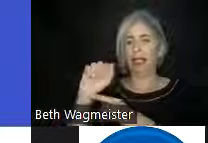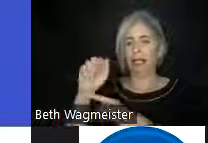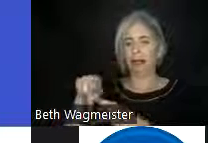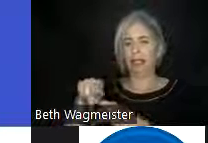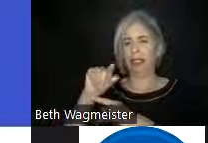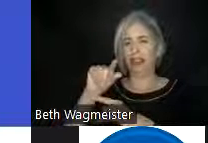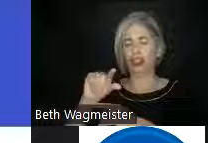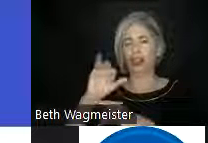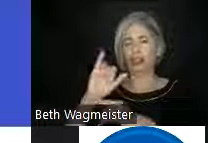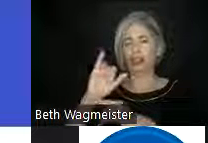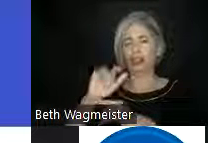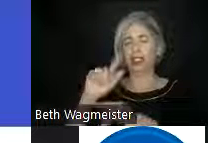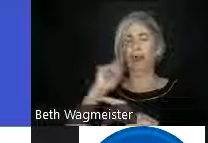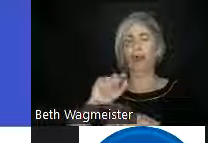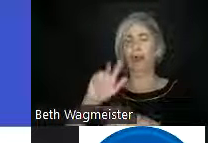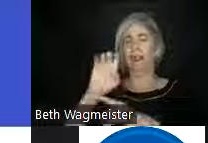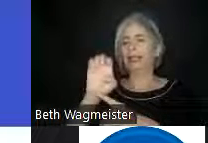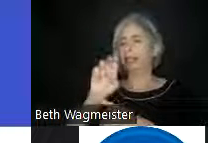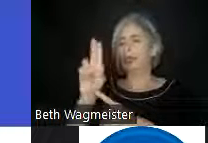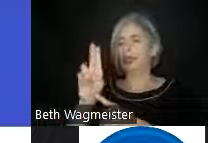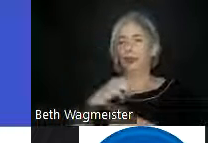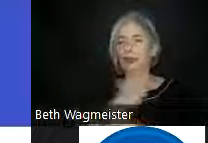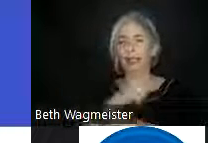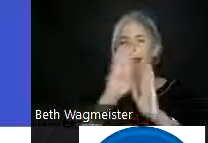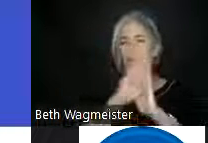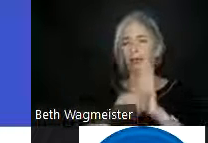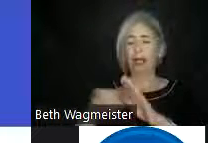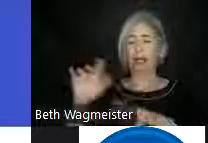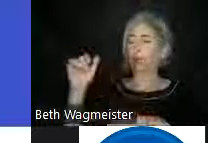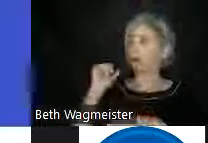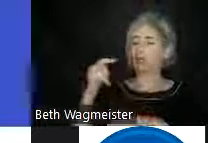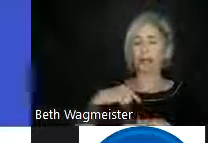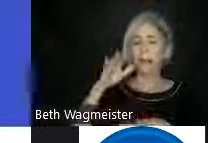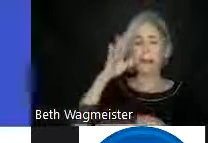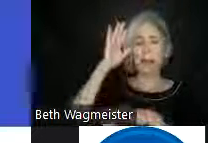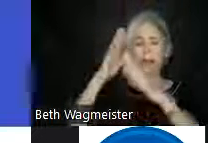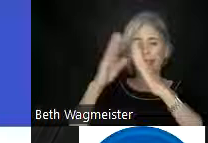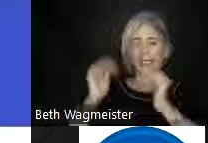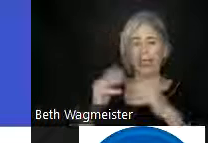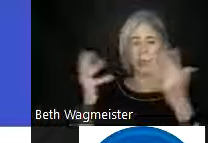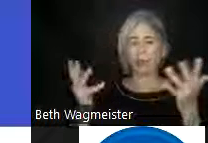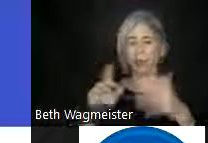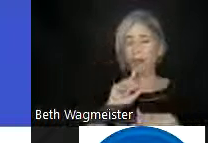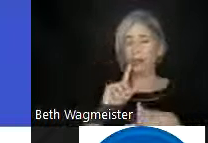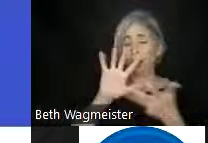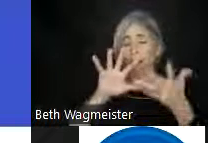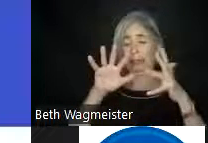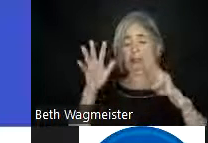the EU. And I'm sorry for my background today, but I'm at my parents' house and it's really, really messy.